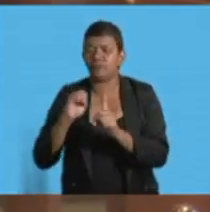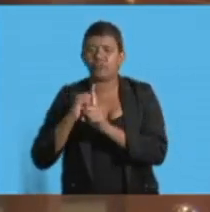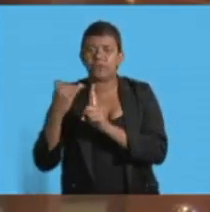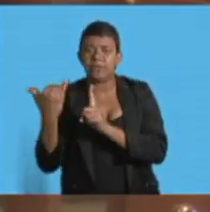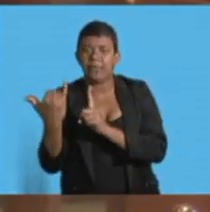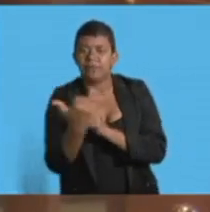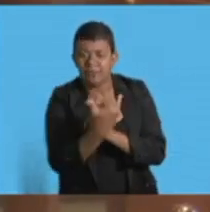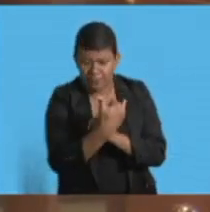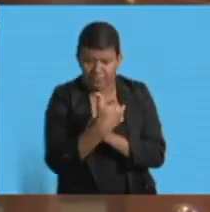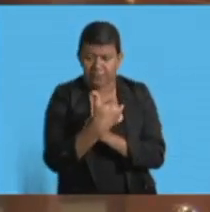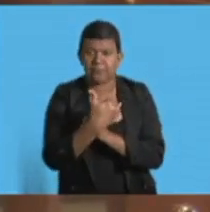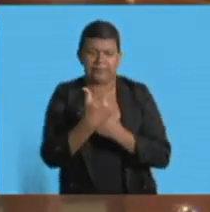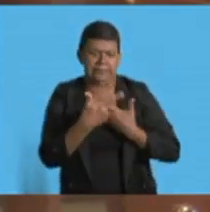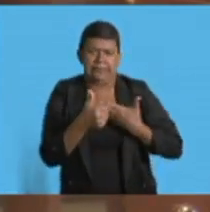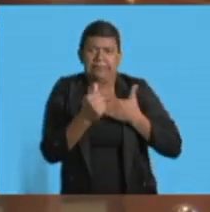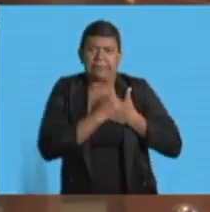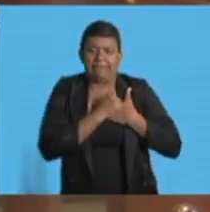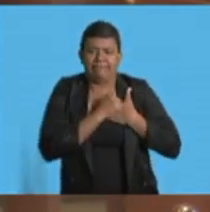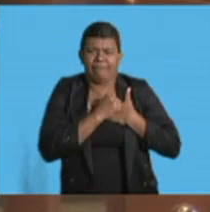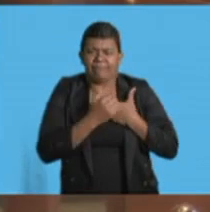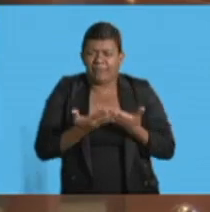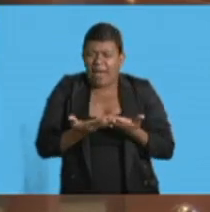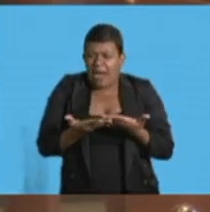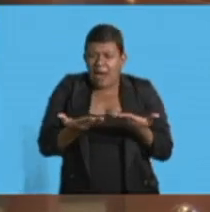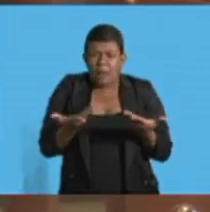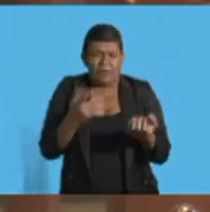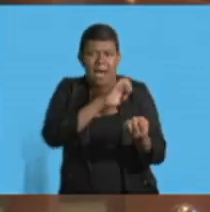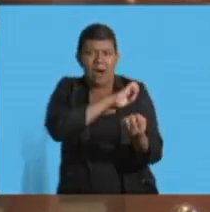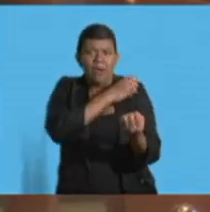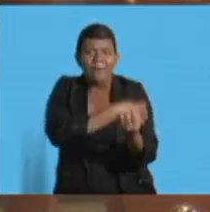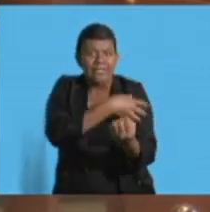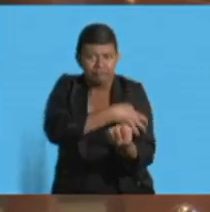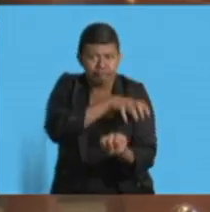net that empowers disadvantaged Fijians,